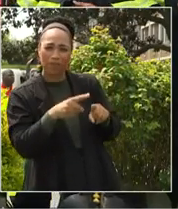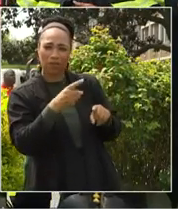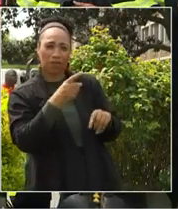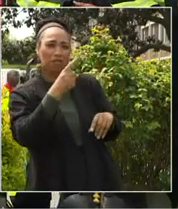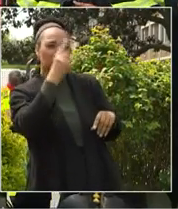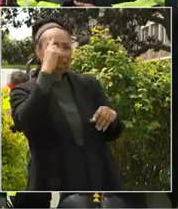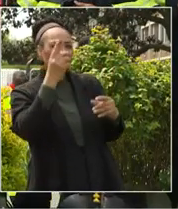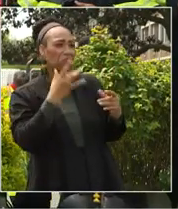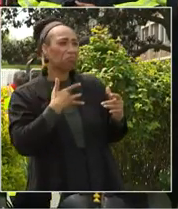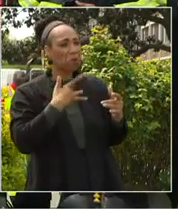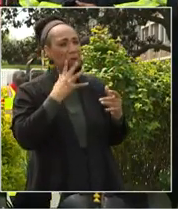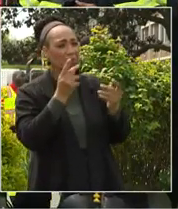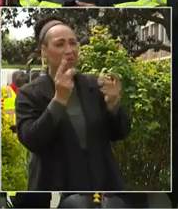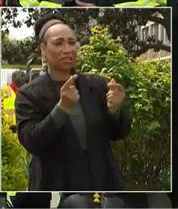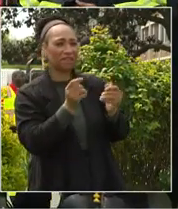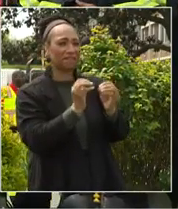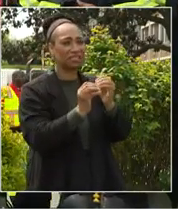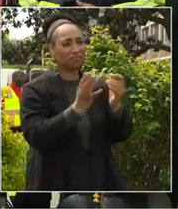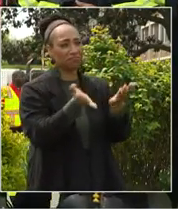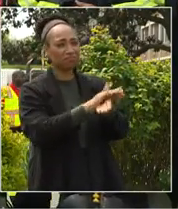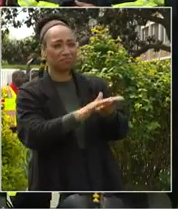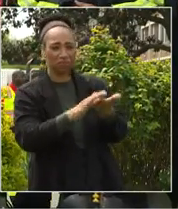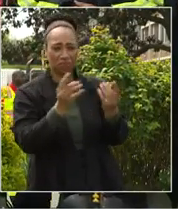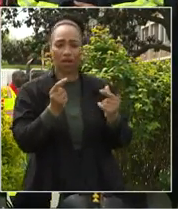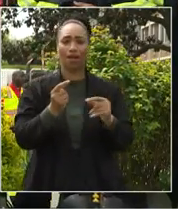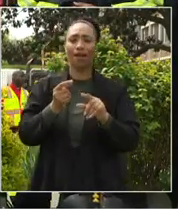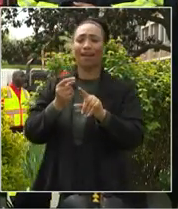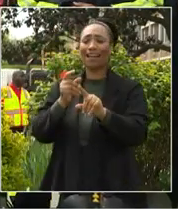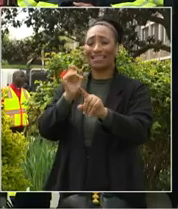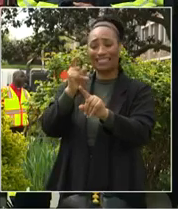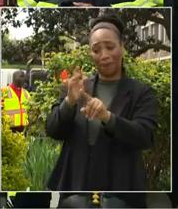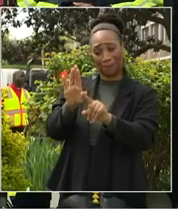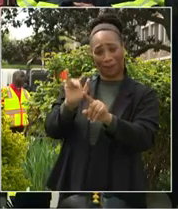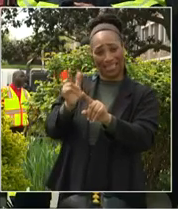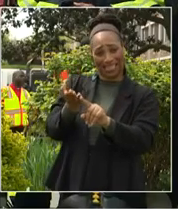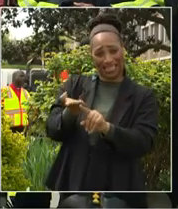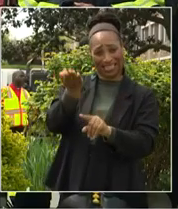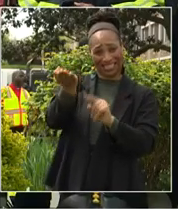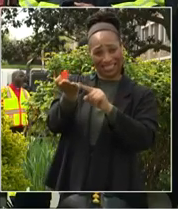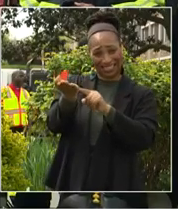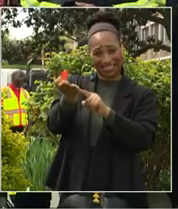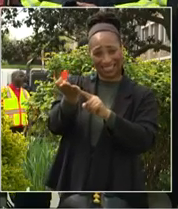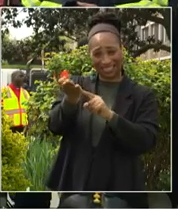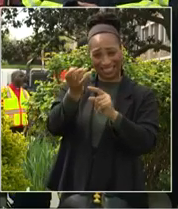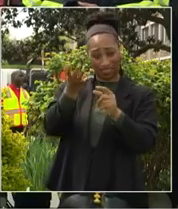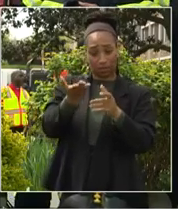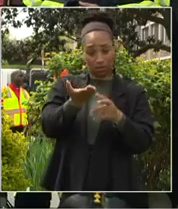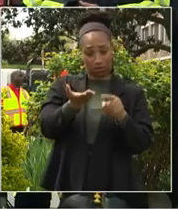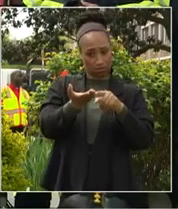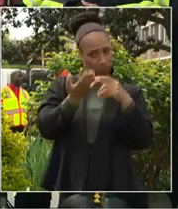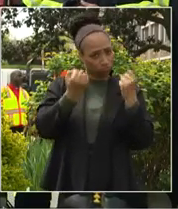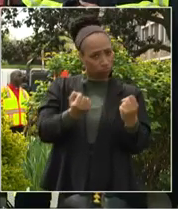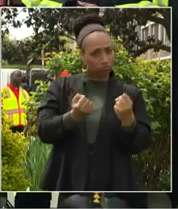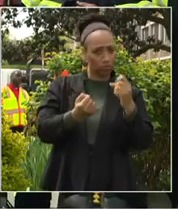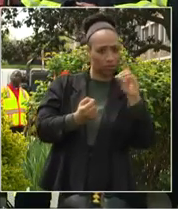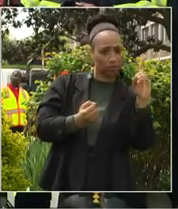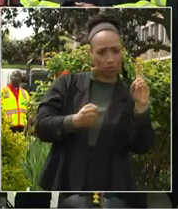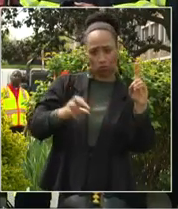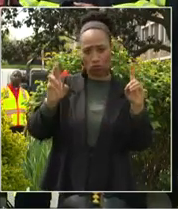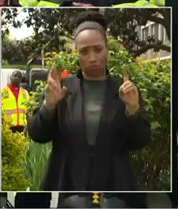because we had a bipartisan bill that came out of the Senate. We have the full-throated support of the President of the United